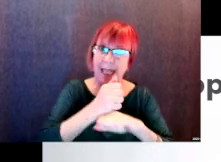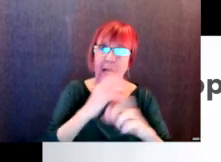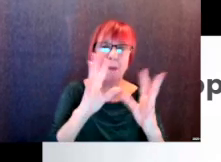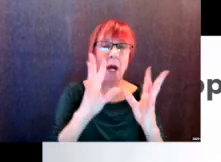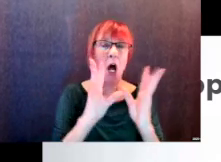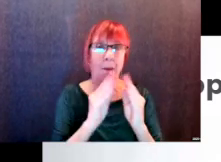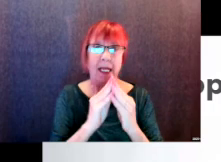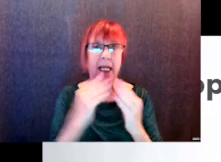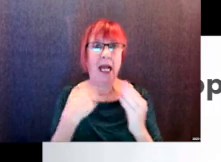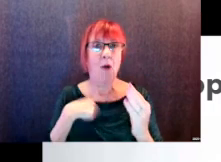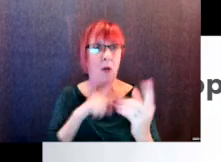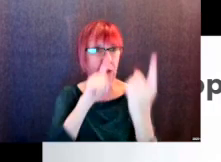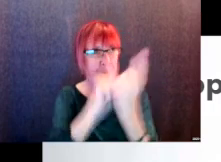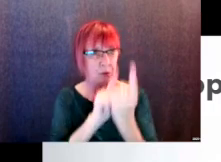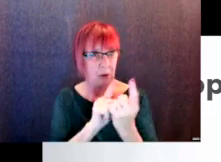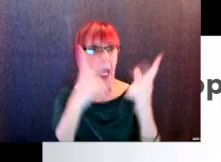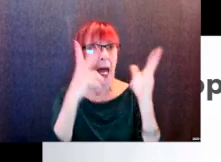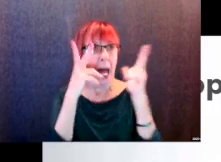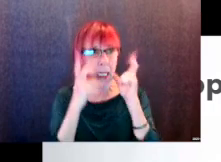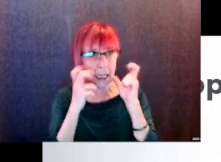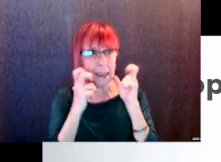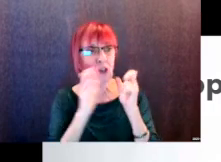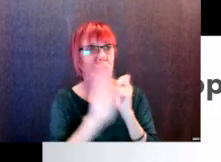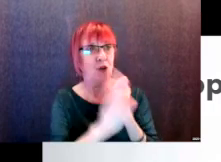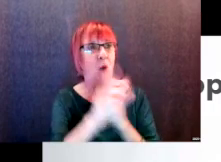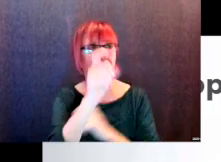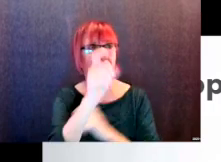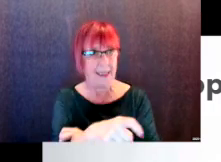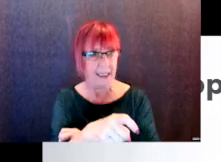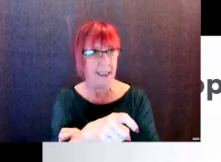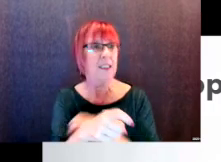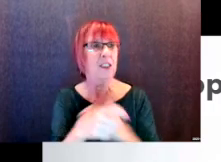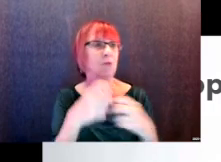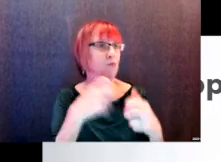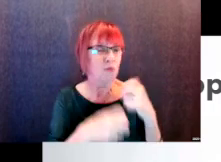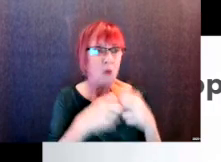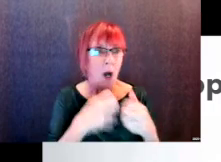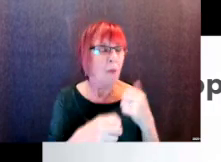removing the preparation of the draft funding plan?